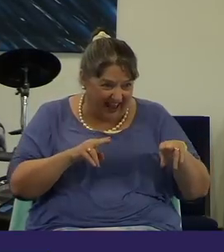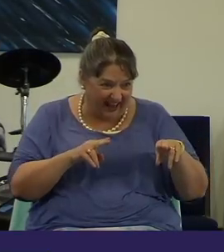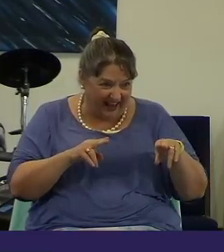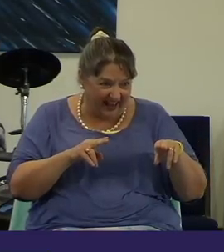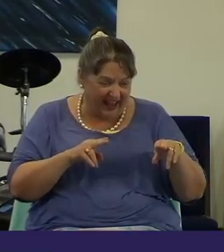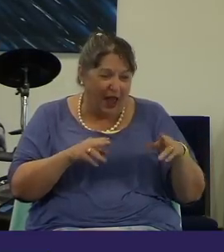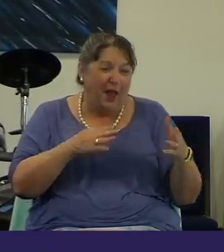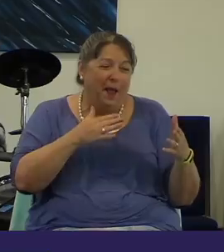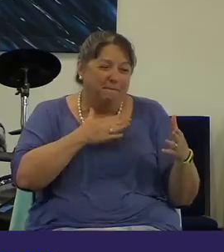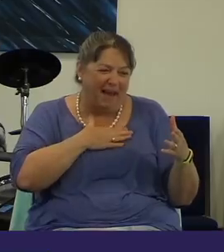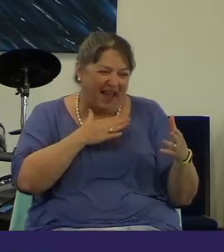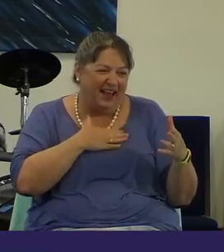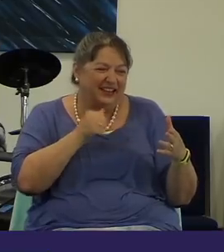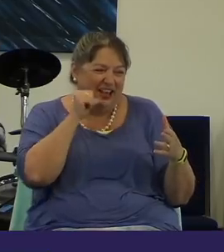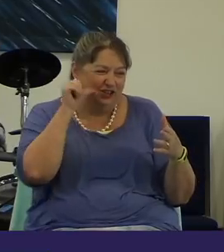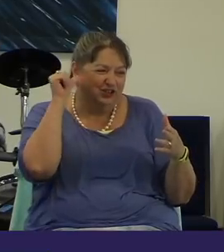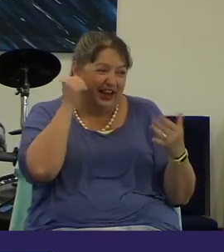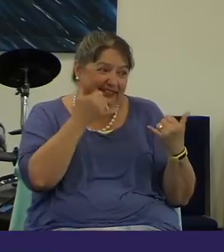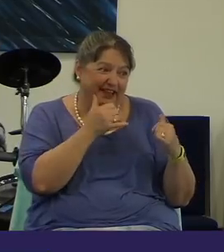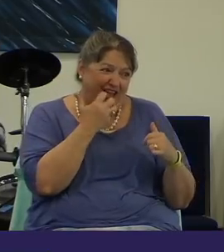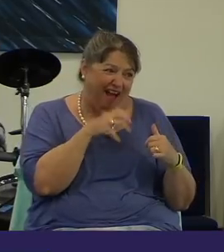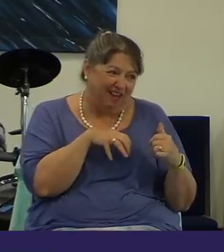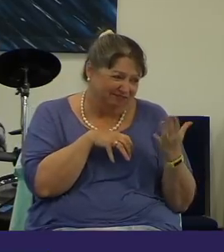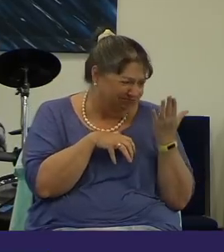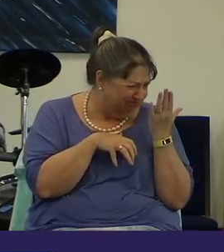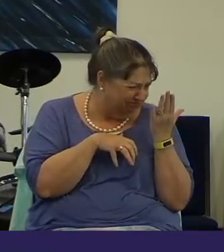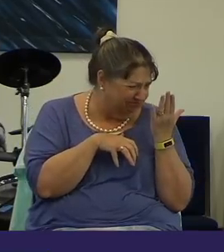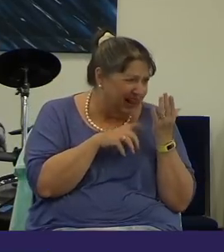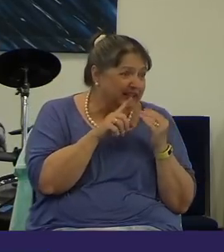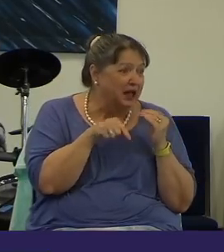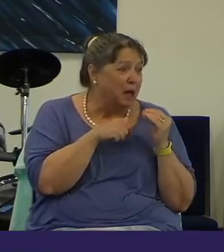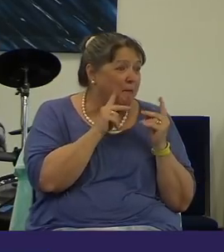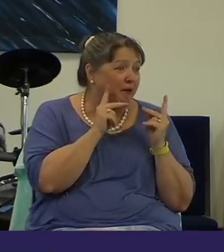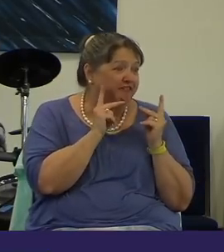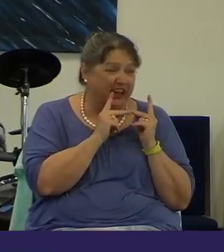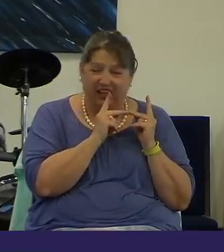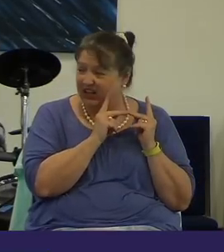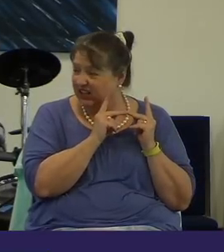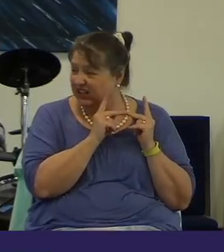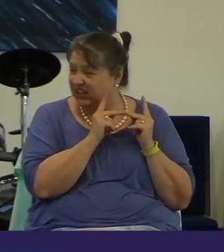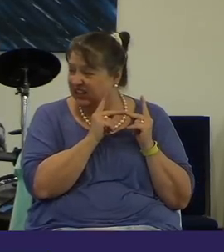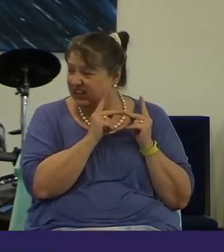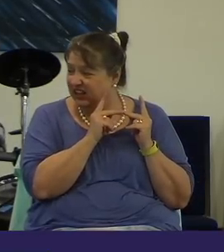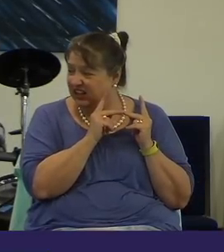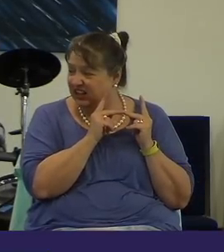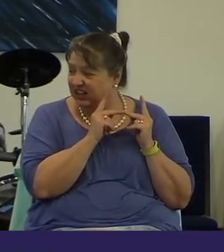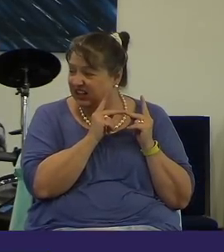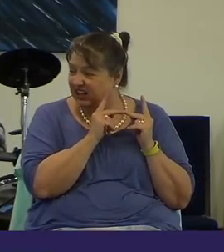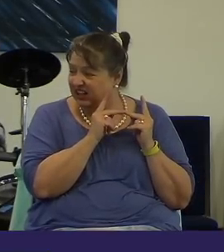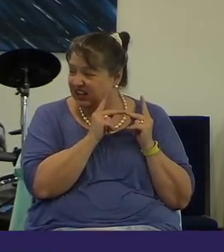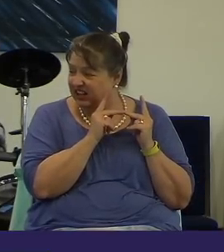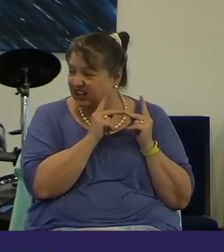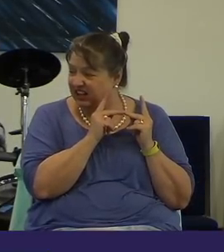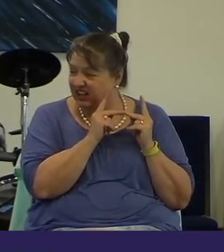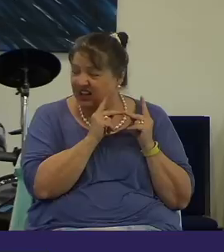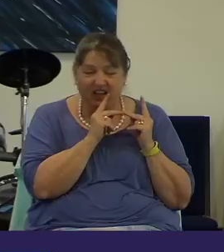hot. So it, look at how perfect it is. Look at, there's no skin that came off. Yours is pretty good